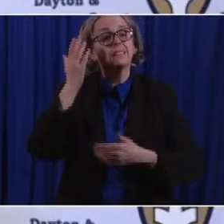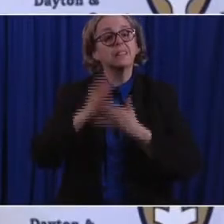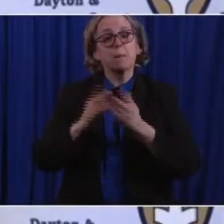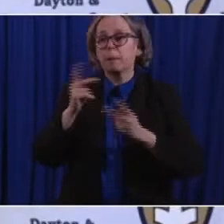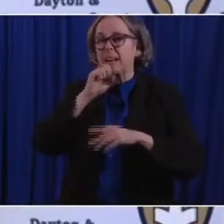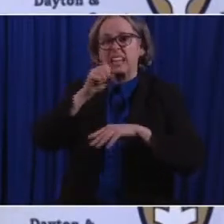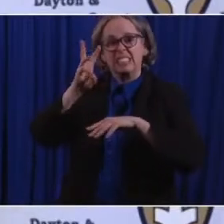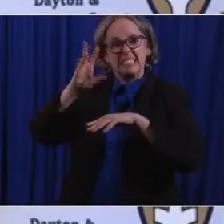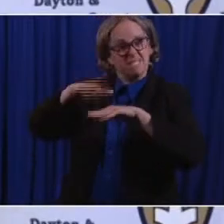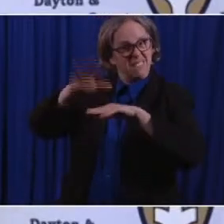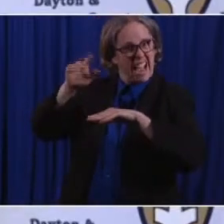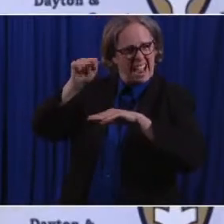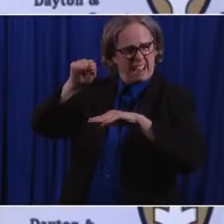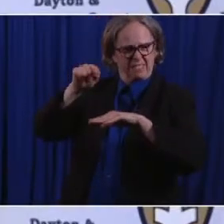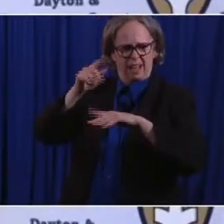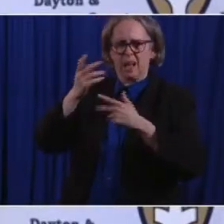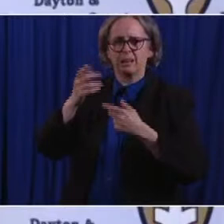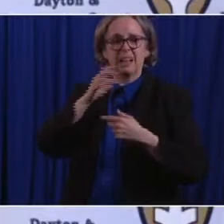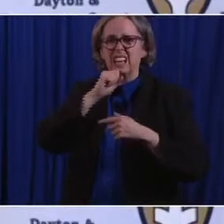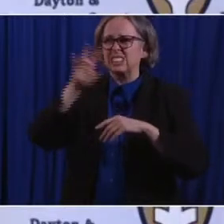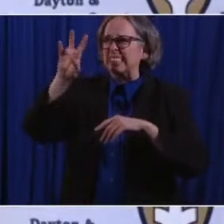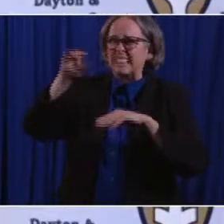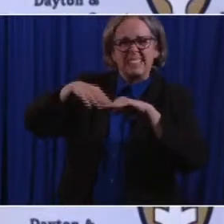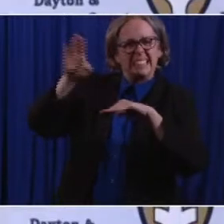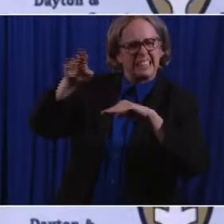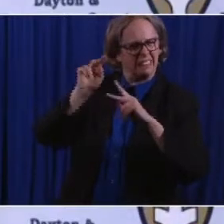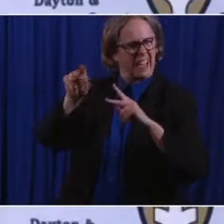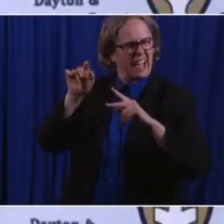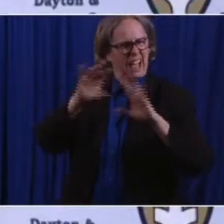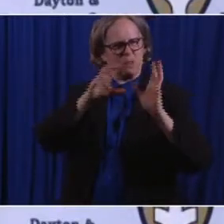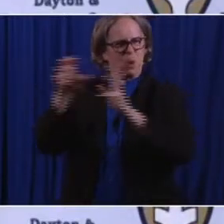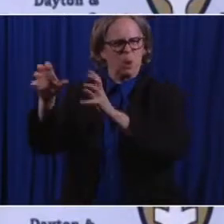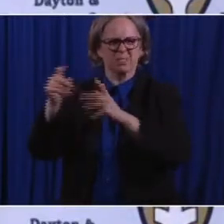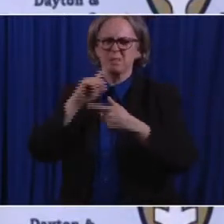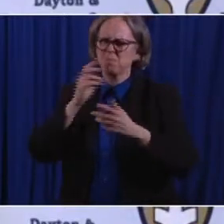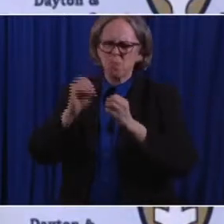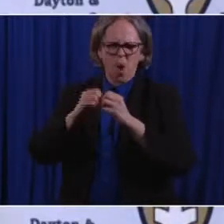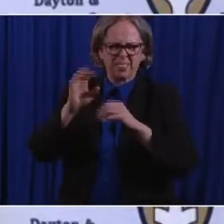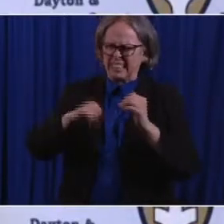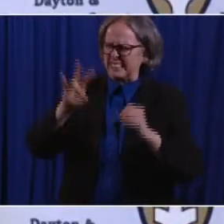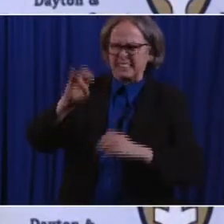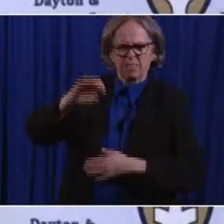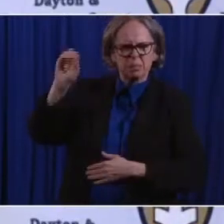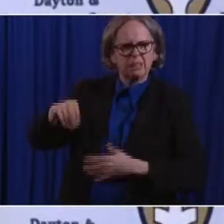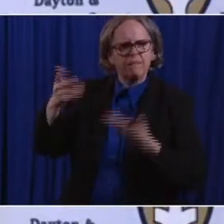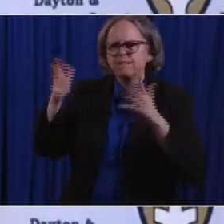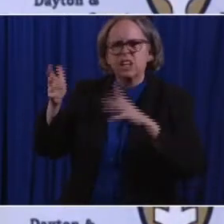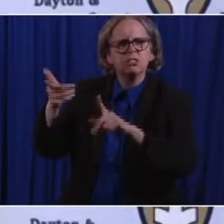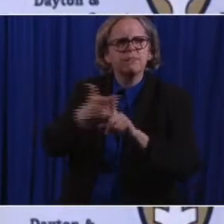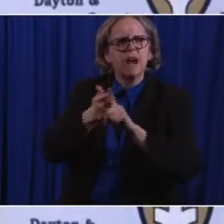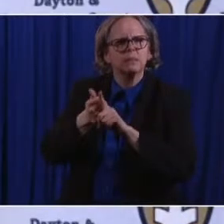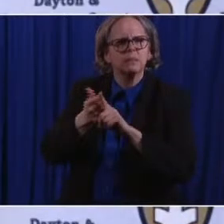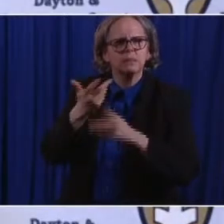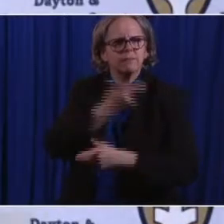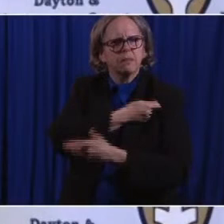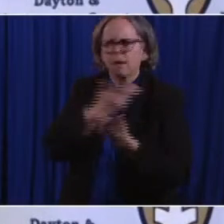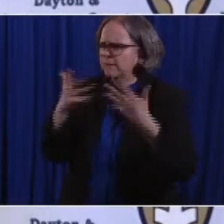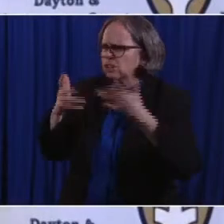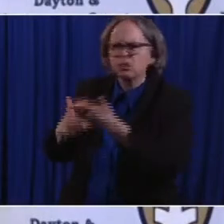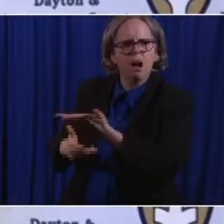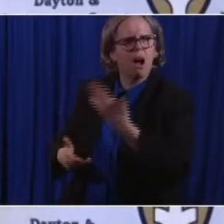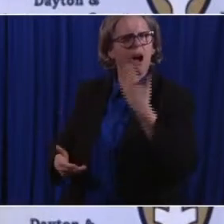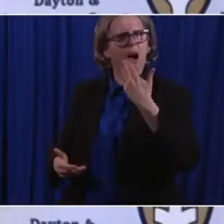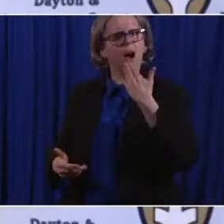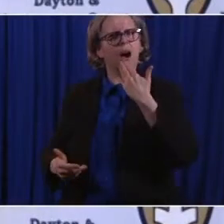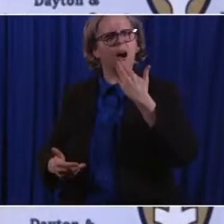70, those numbers, over 70 are better than 70% now. They creep up every single day. Not only did we see young people out